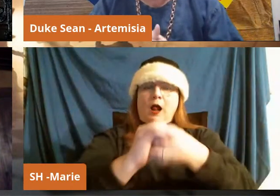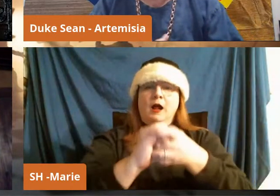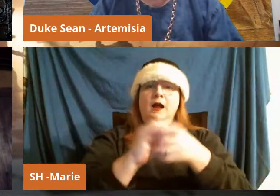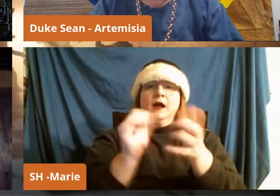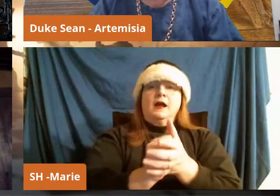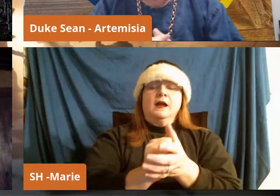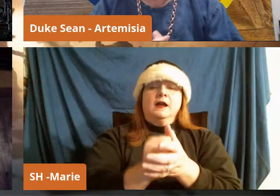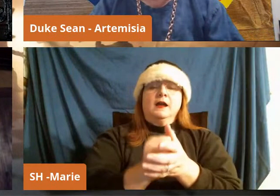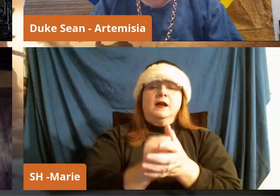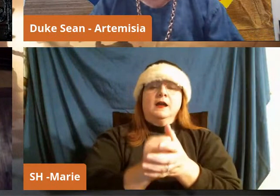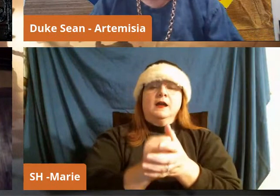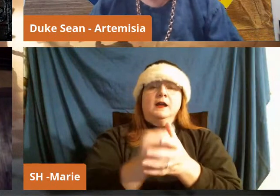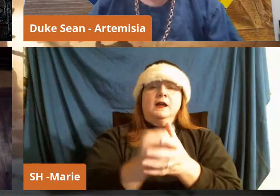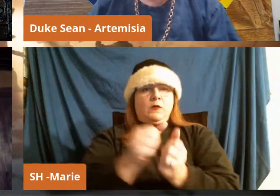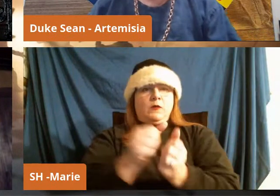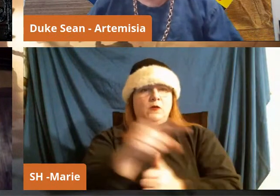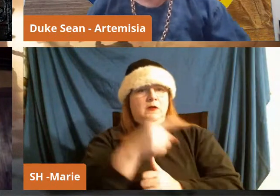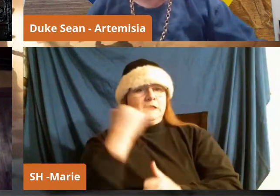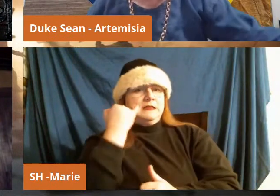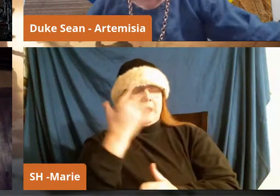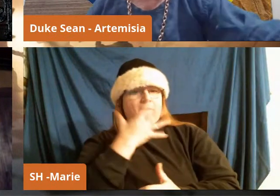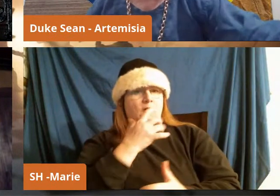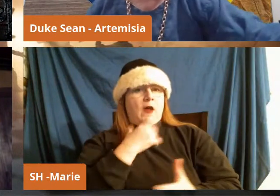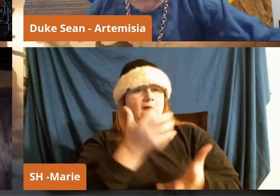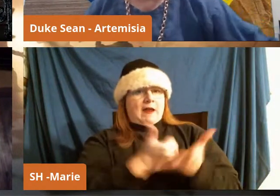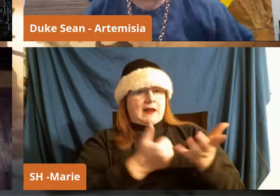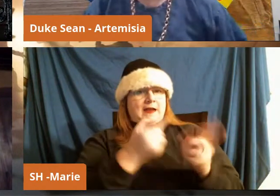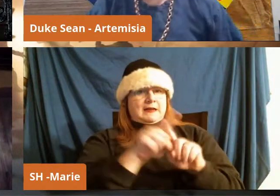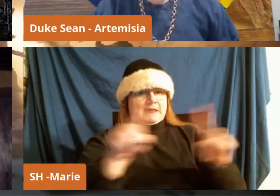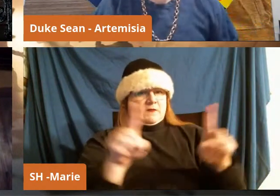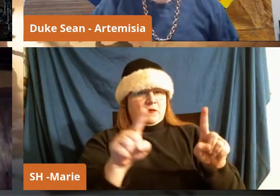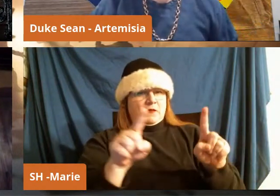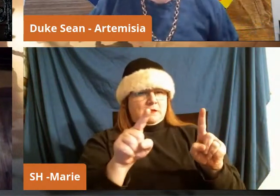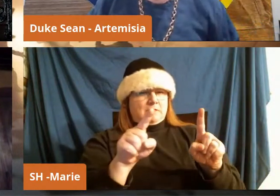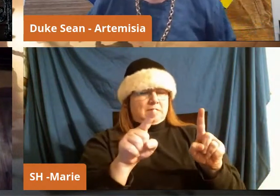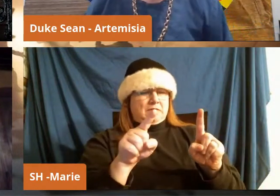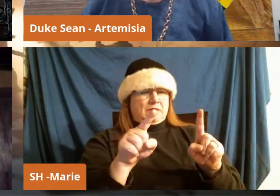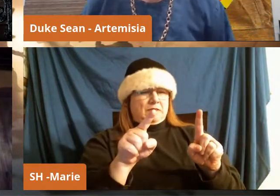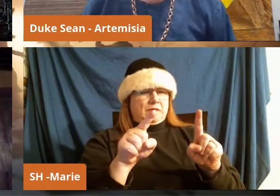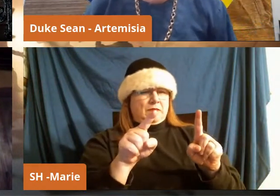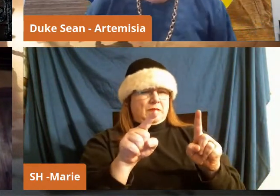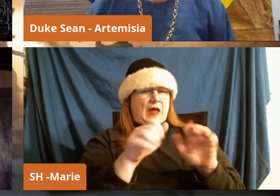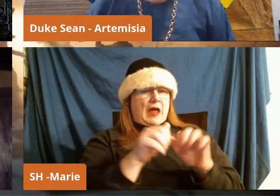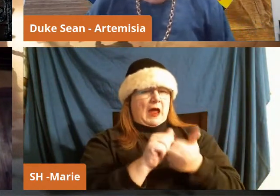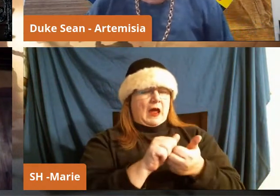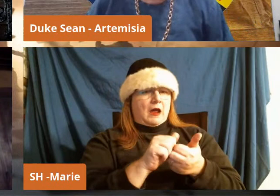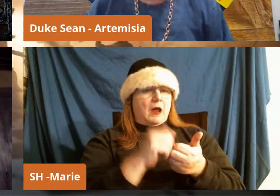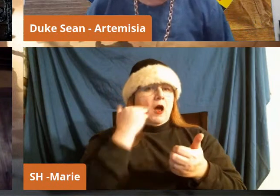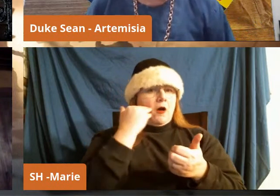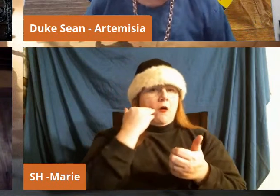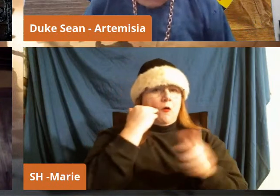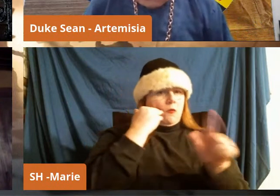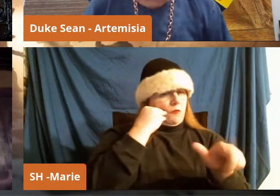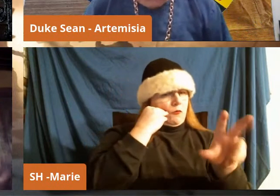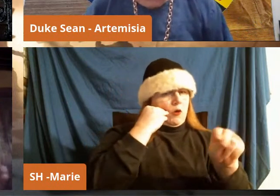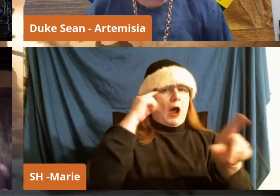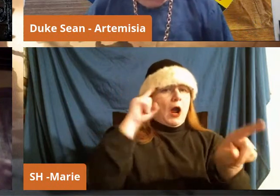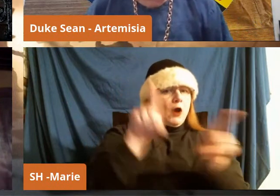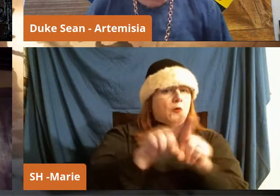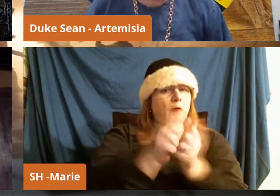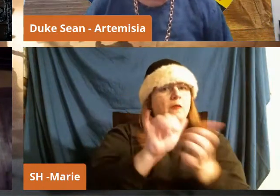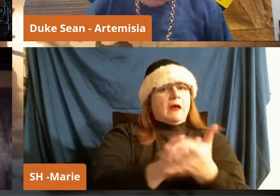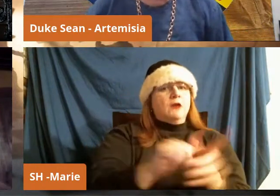this off to you to kind of see if you have a similar or different definition for it. No, I definitely agree with that. It's sort of